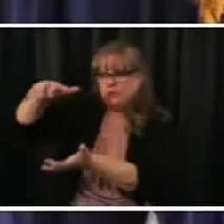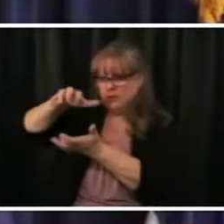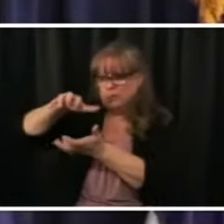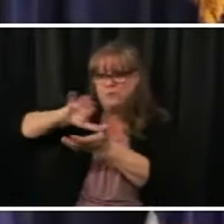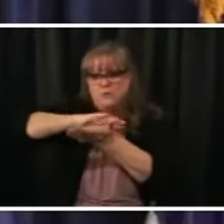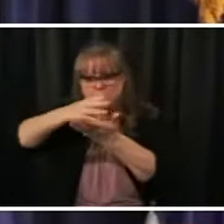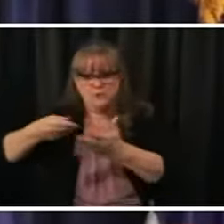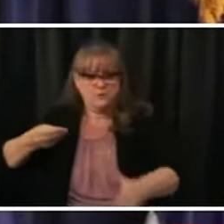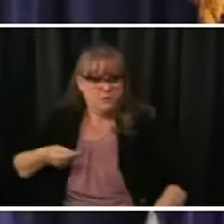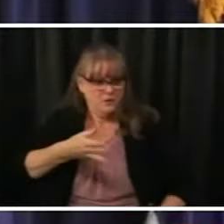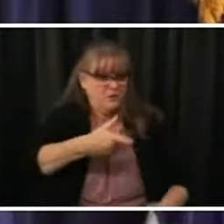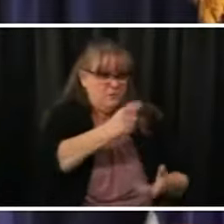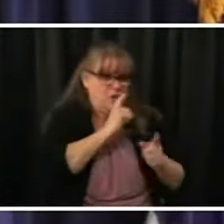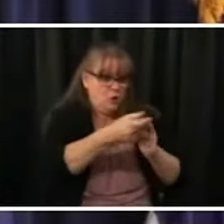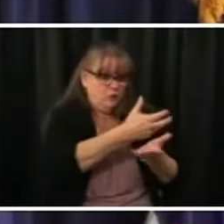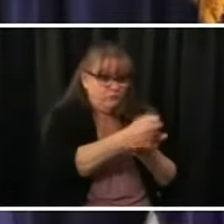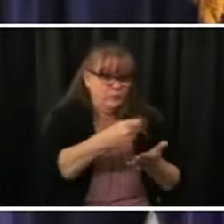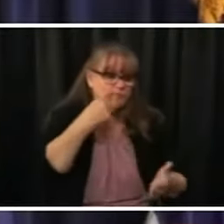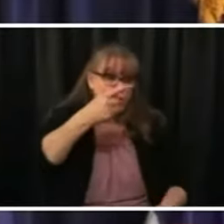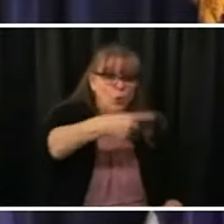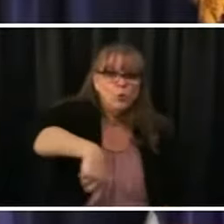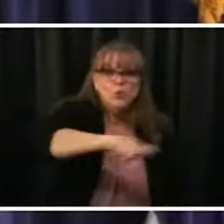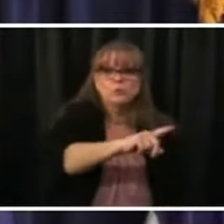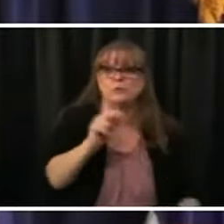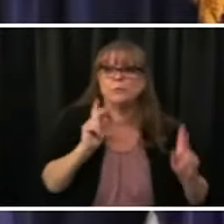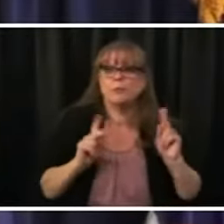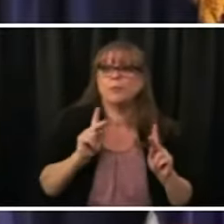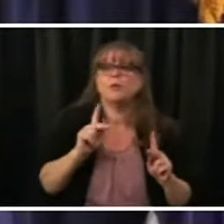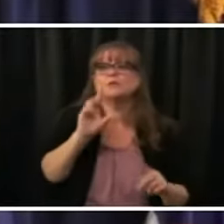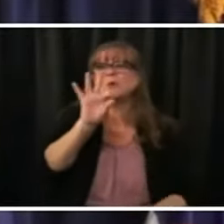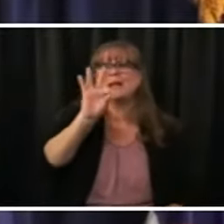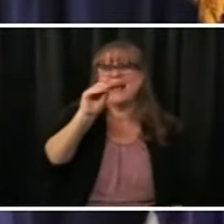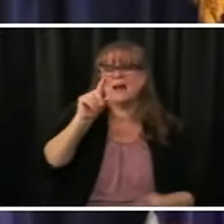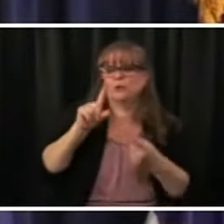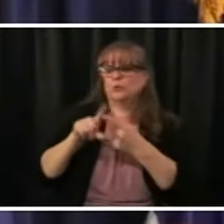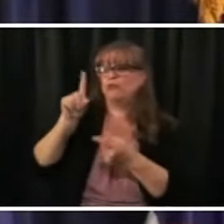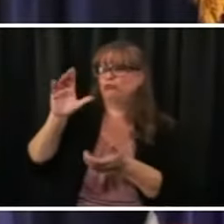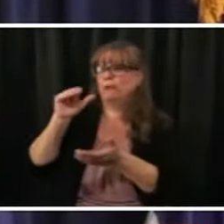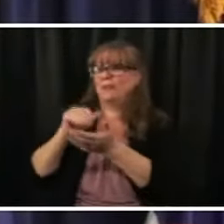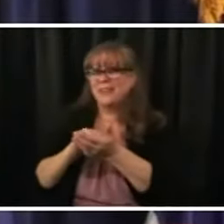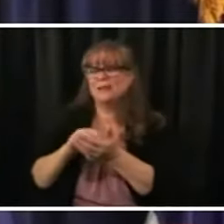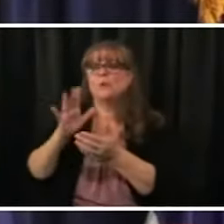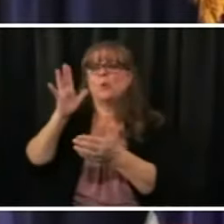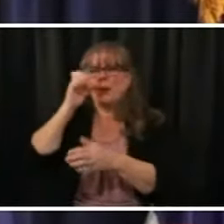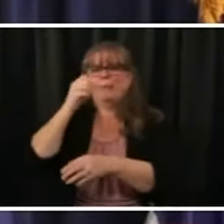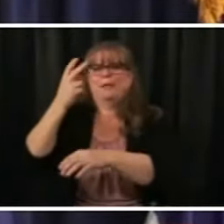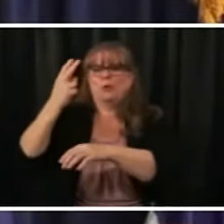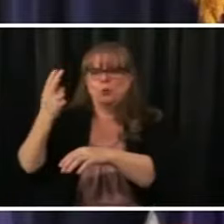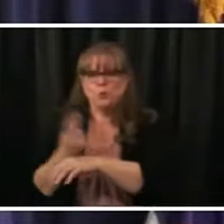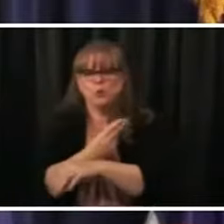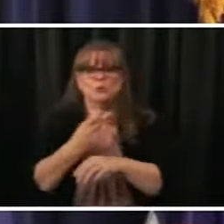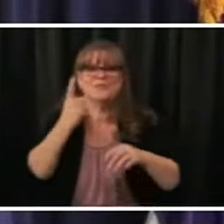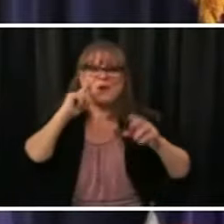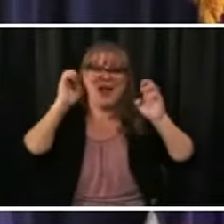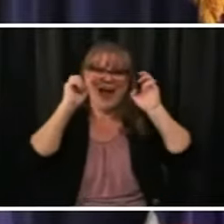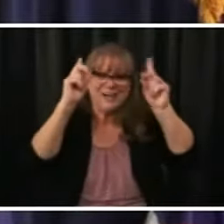to 100,000 will be utilized for educators, meeting the desires of every educator who wants it to get vaccinated. So